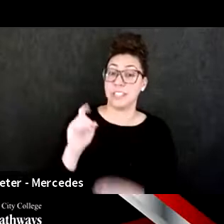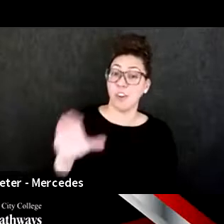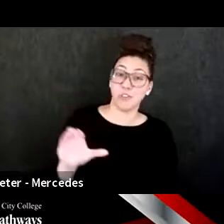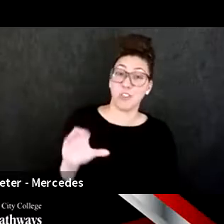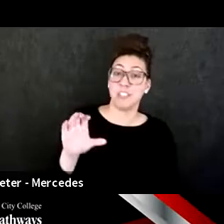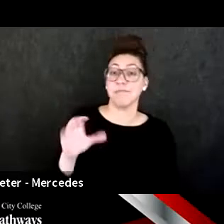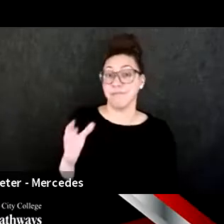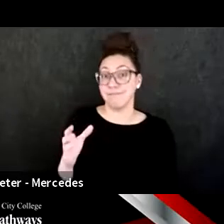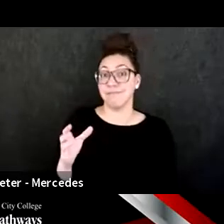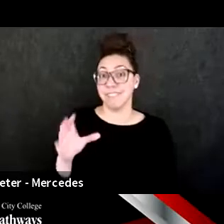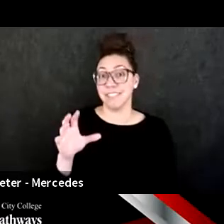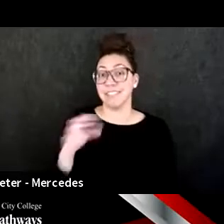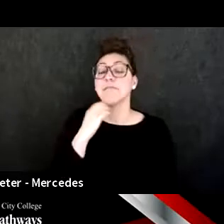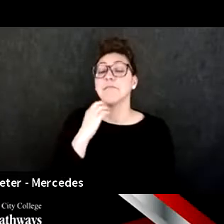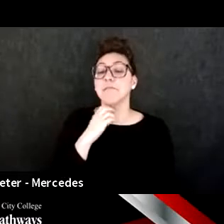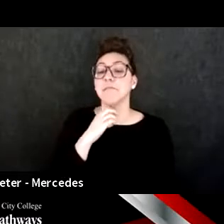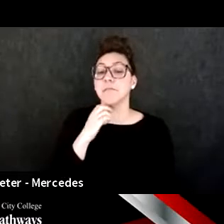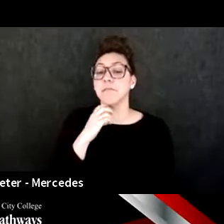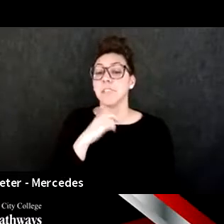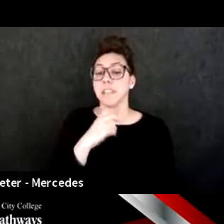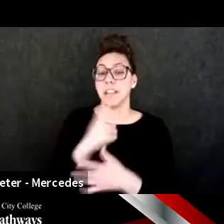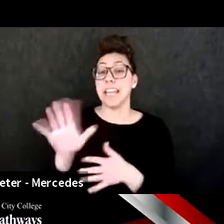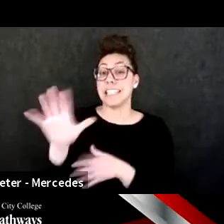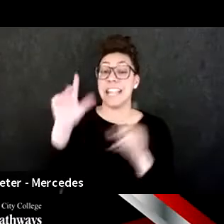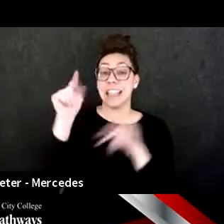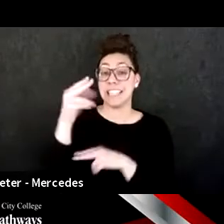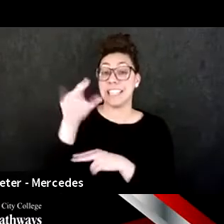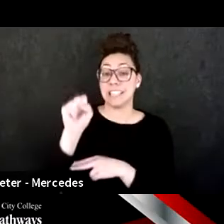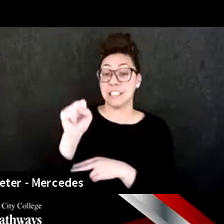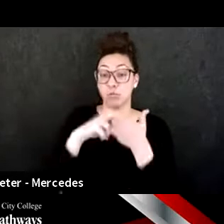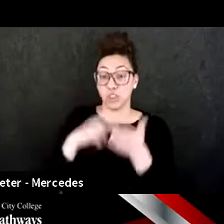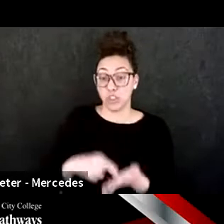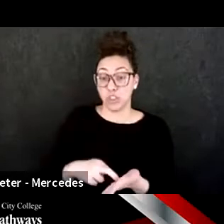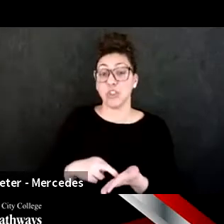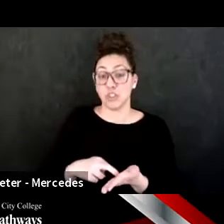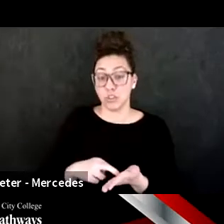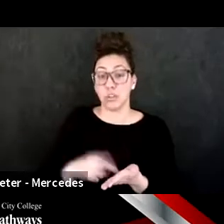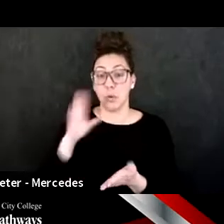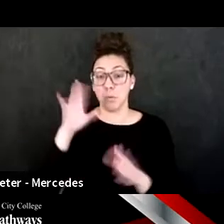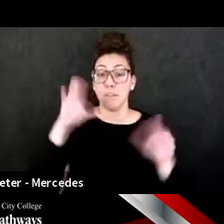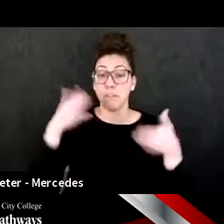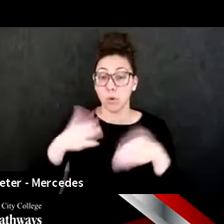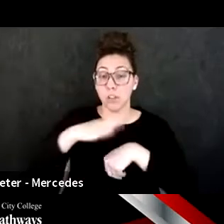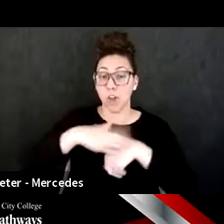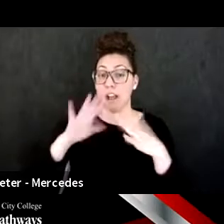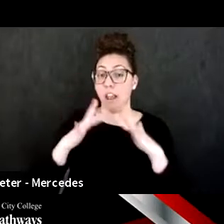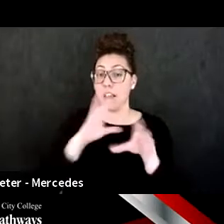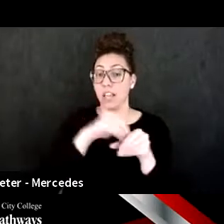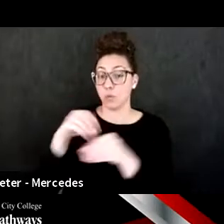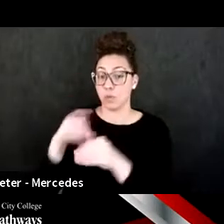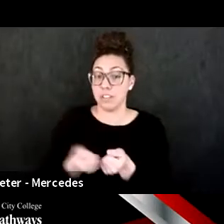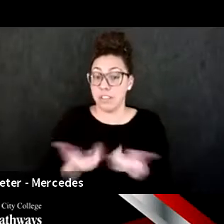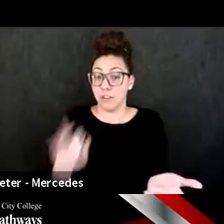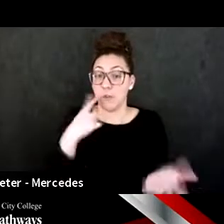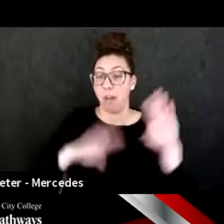STEM education. Joseph's thesis research will examine the online engagement and delivery of biology courses. Perfect for